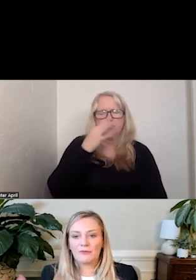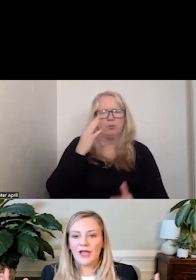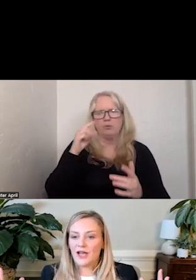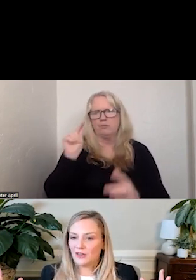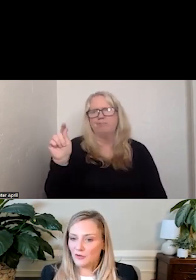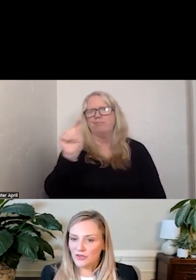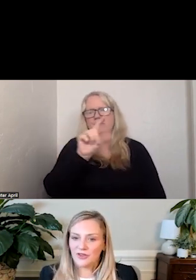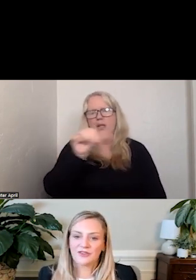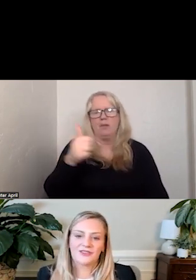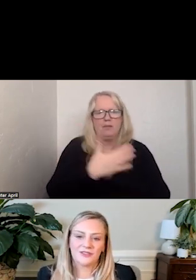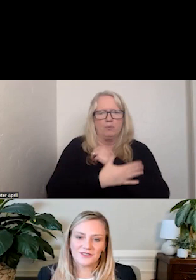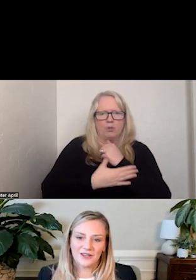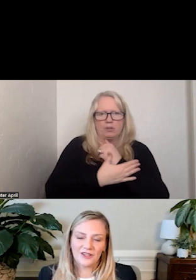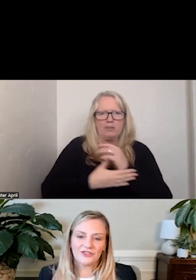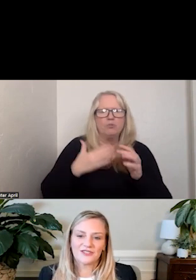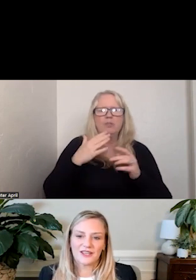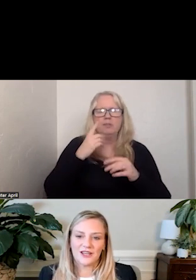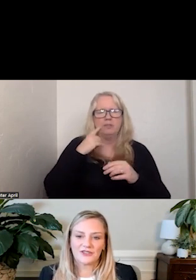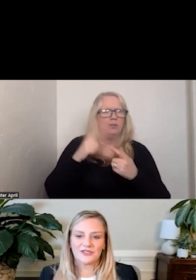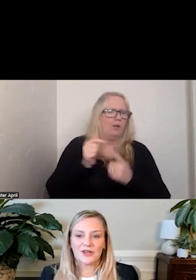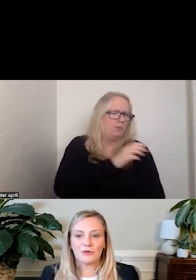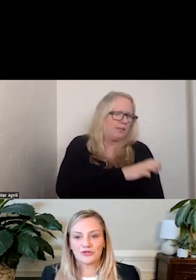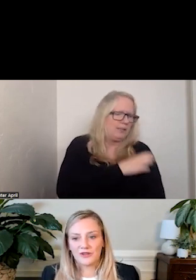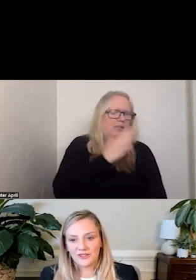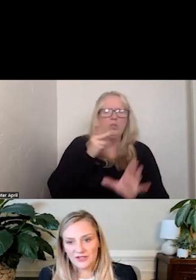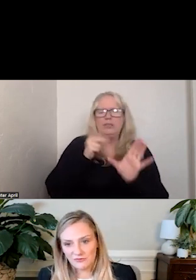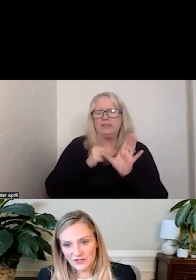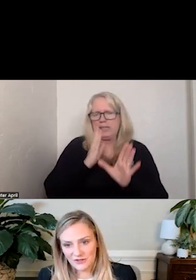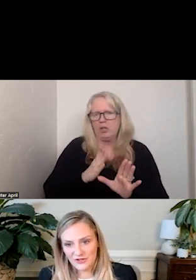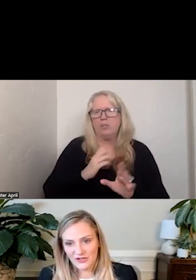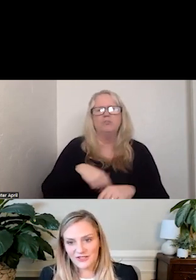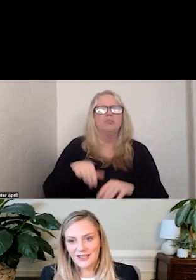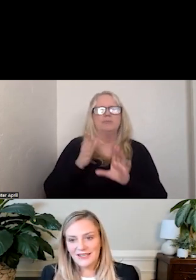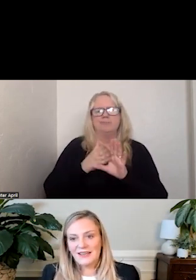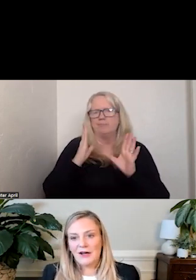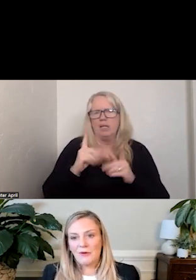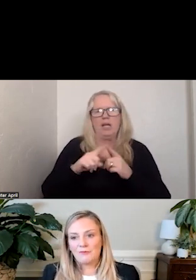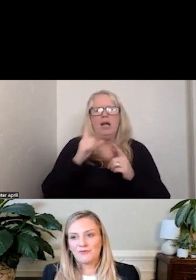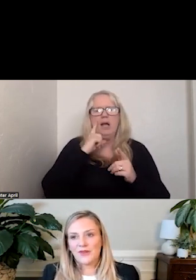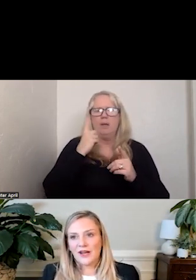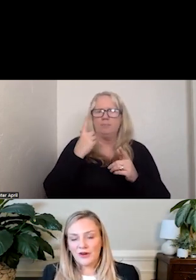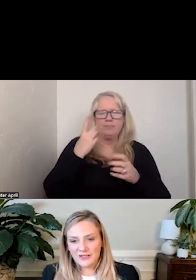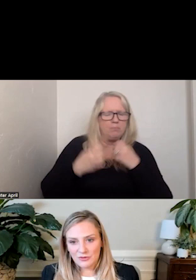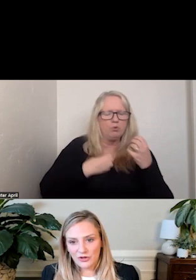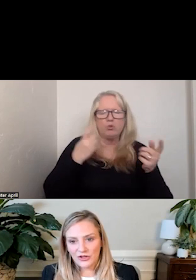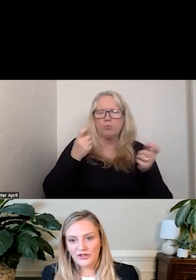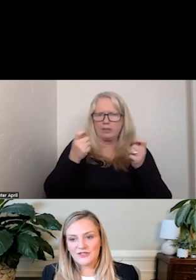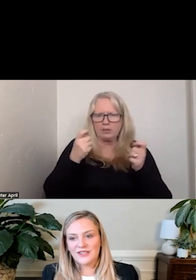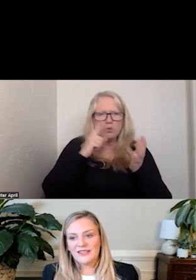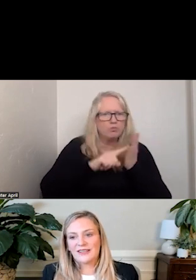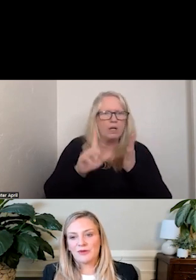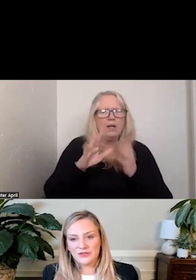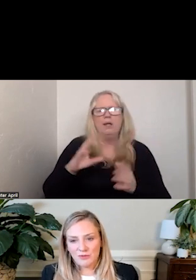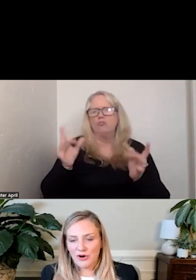country, along with clinical psychologists, psychiatrists, emotion regulation researchers, crisis